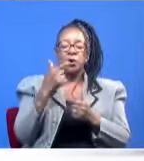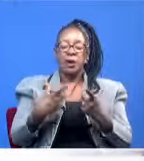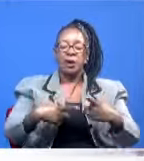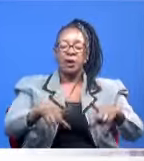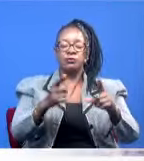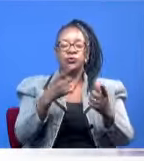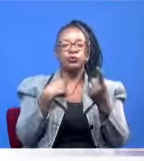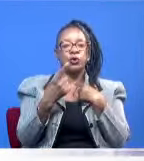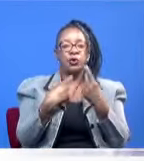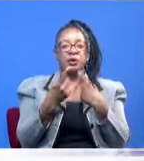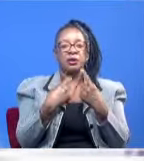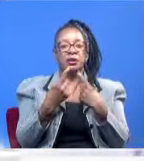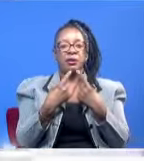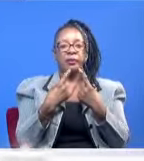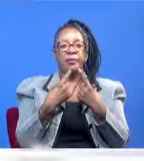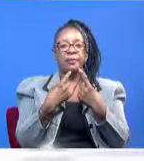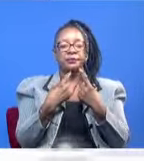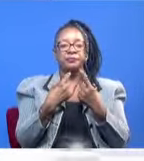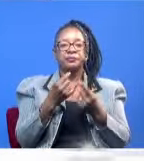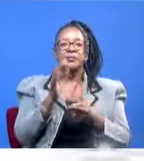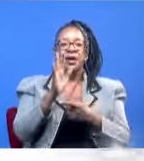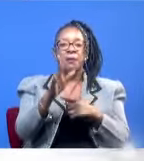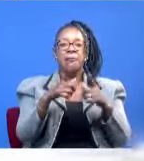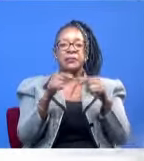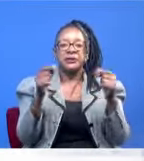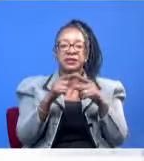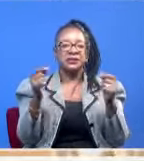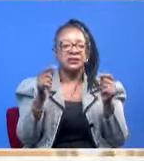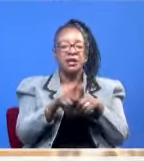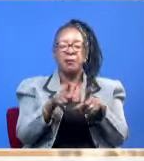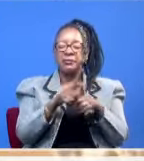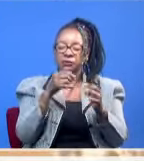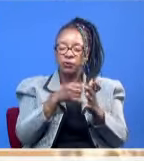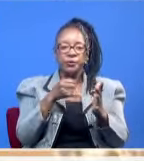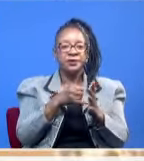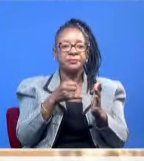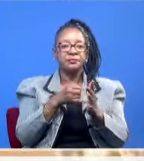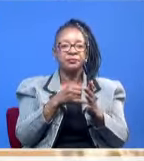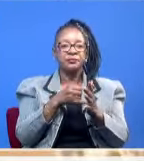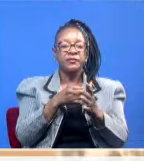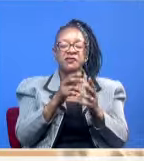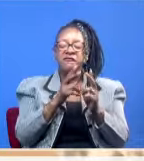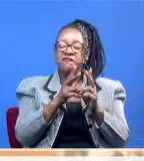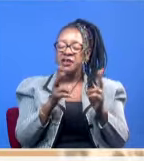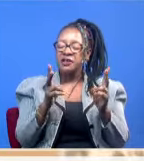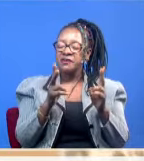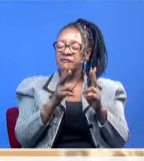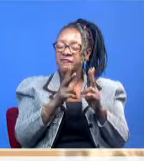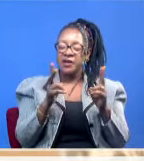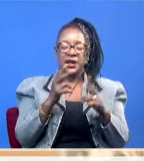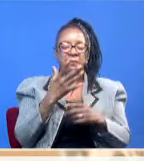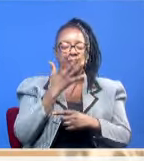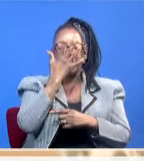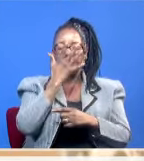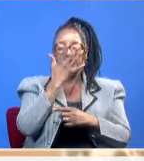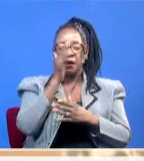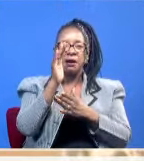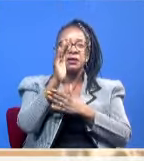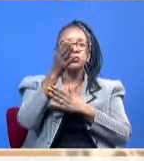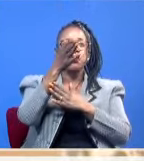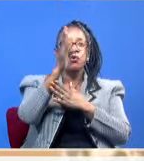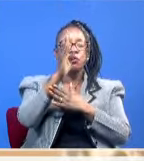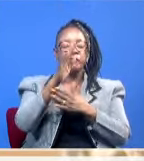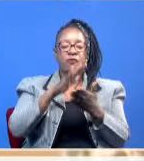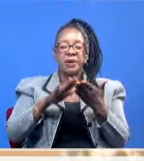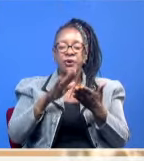pulpits, their convictions and messages notwithstanding. It's very embarrassing, and ask God for pardon even myself, as